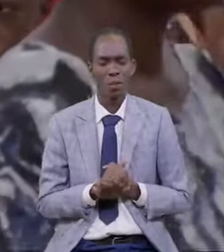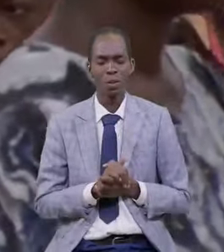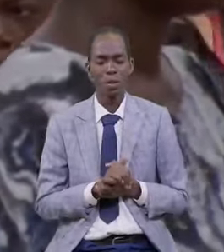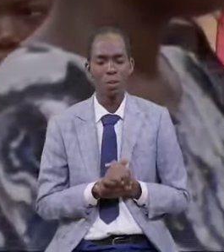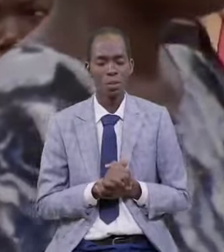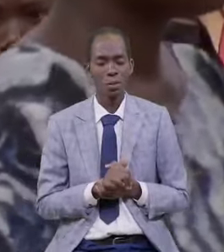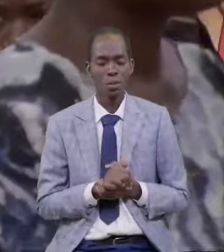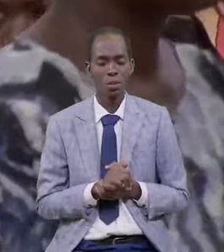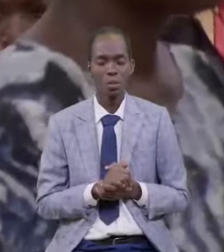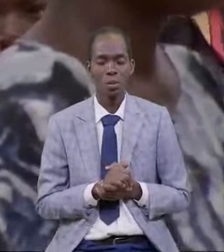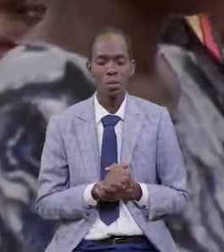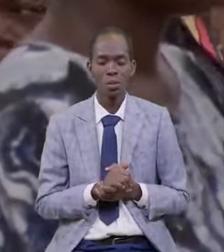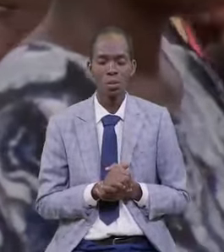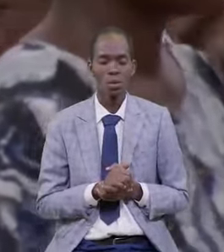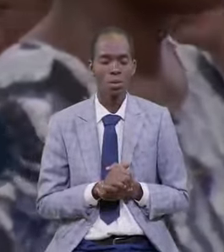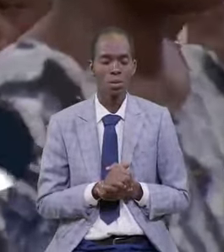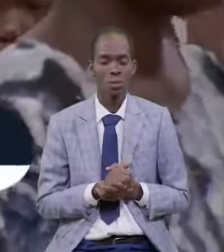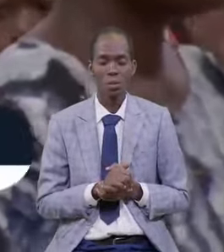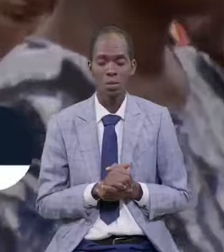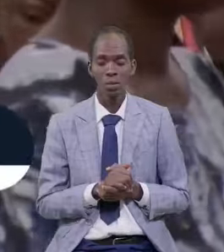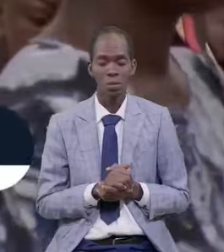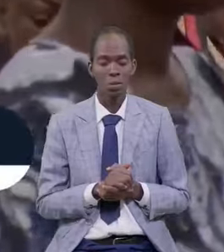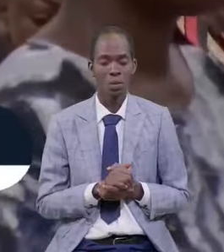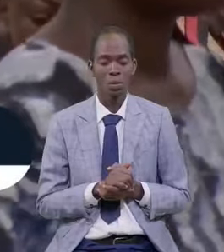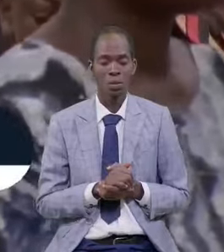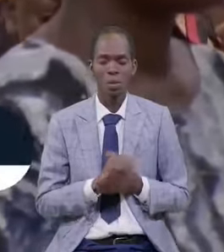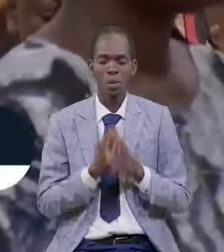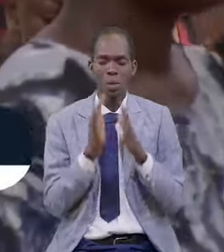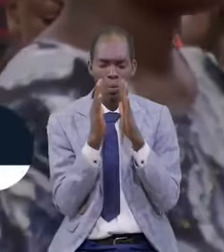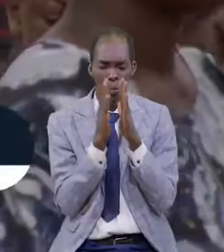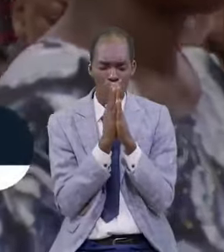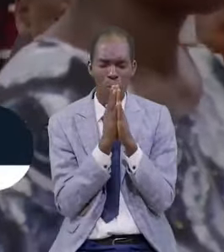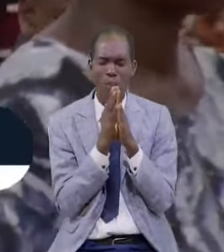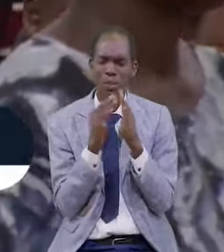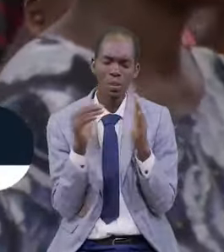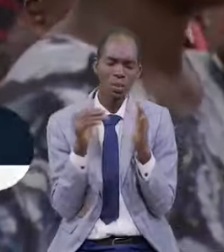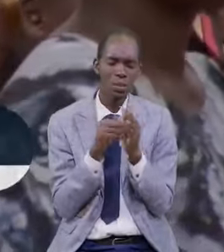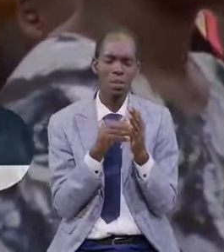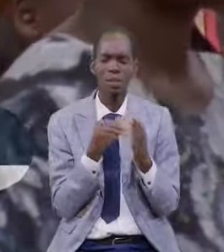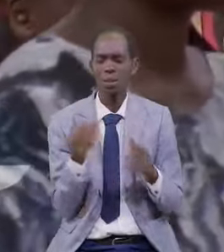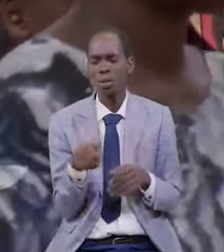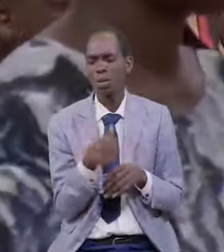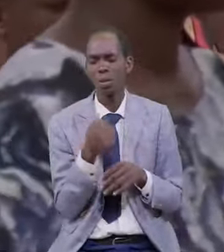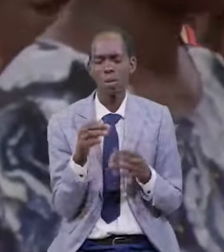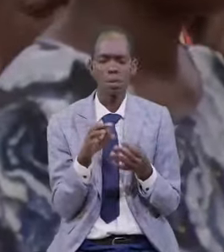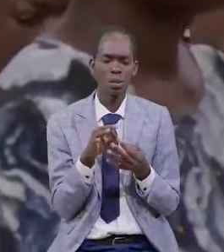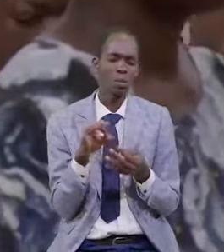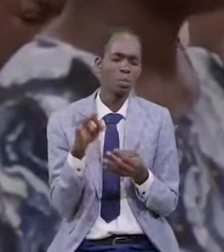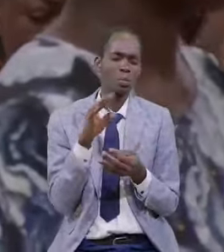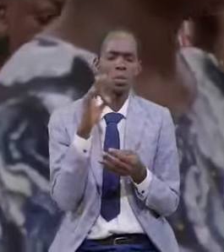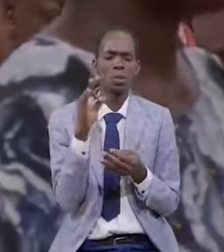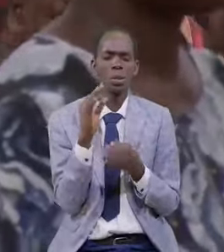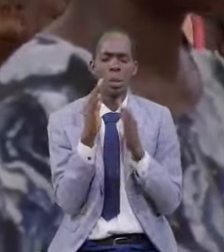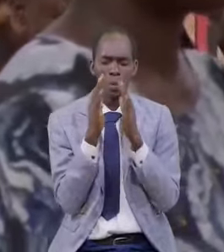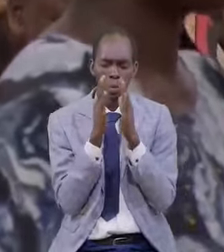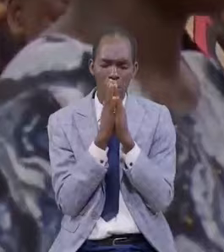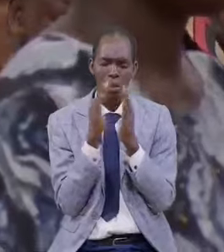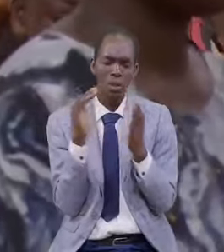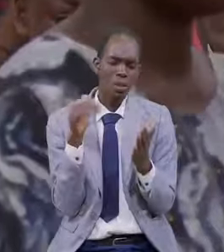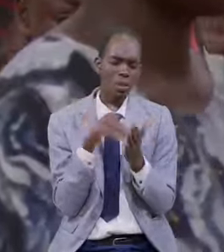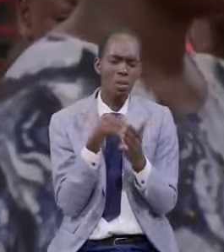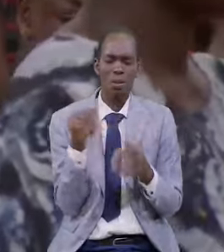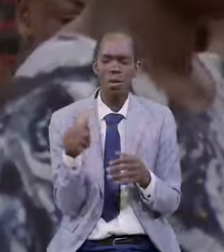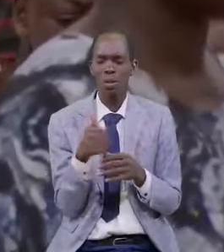any other Spirit other than the spirit of God against any other Spirit other than the